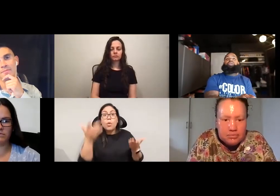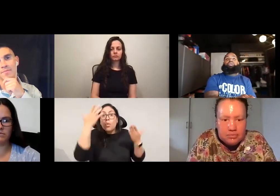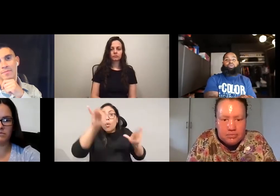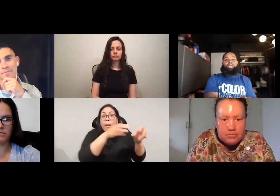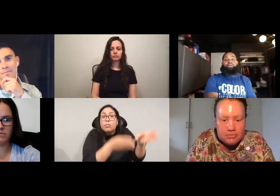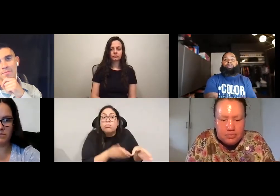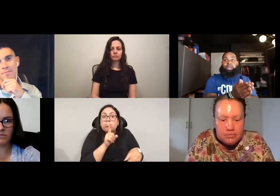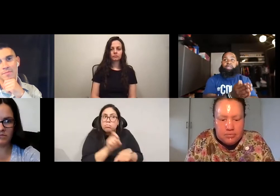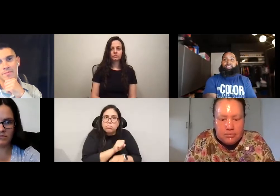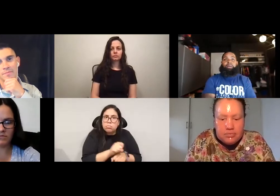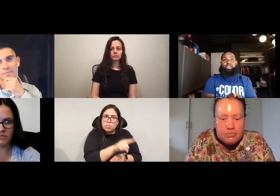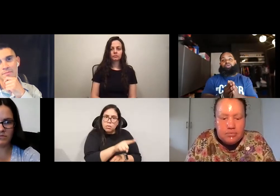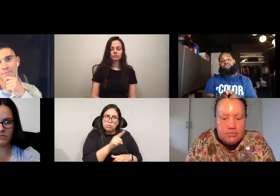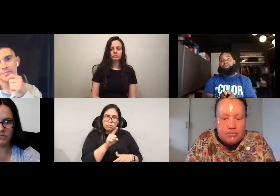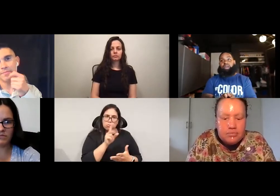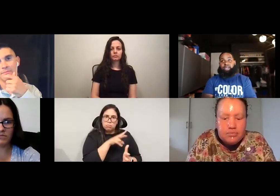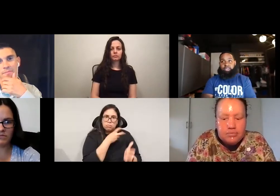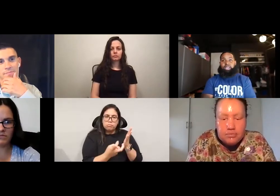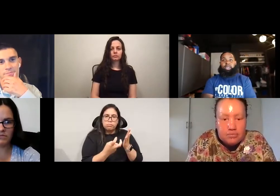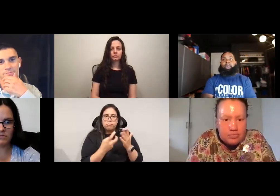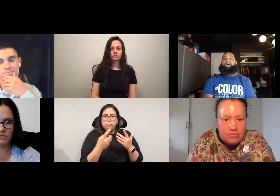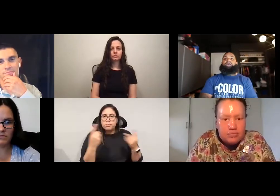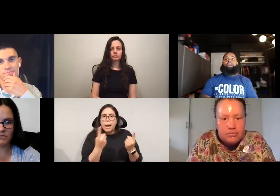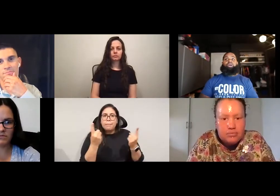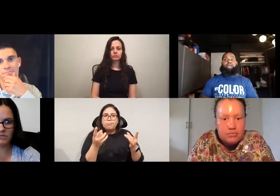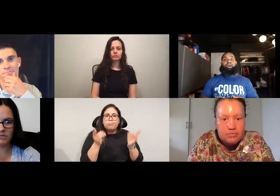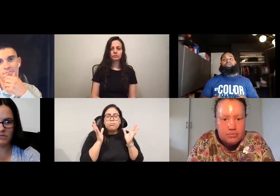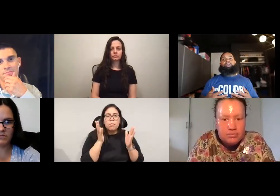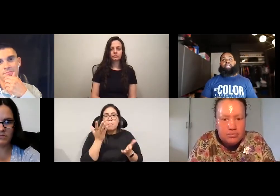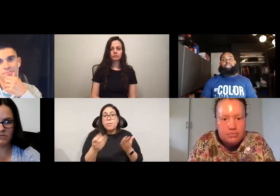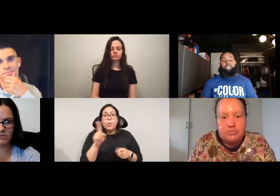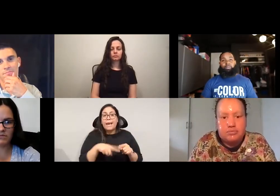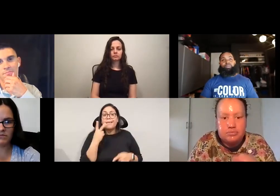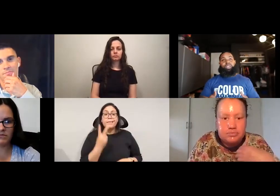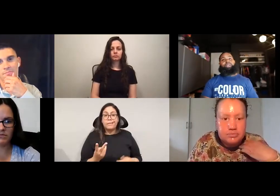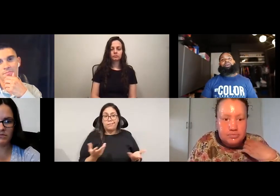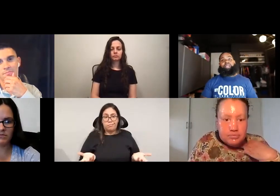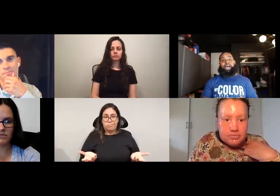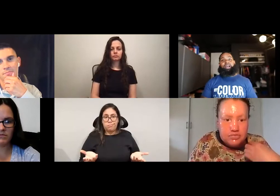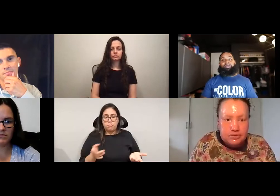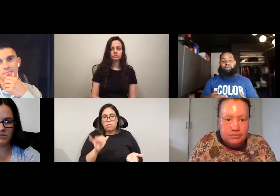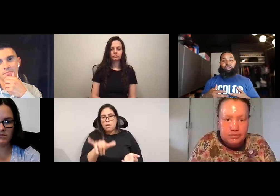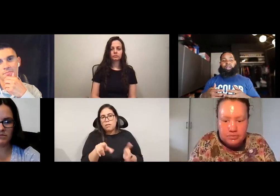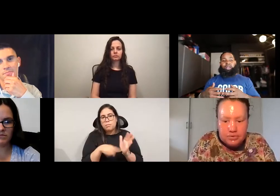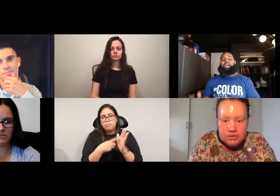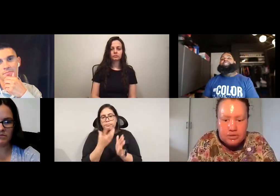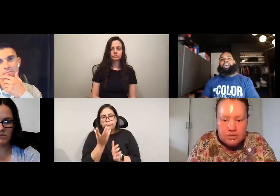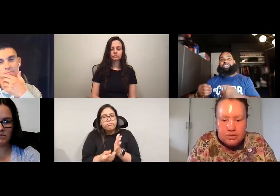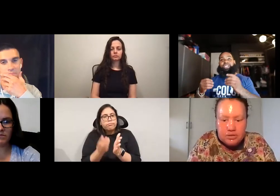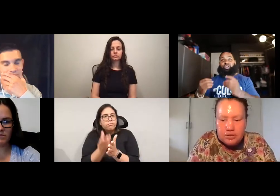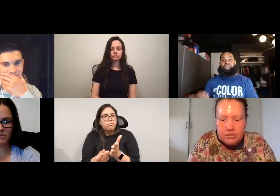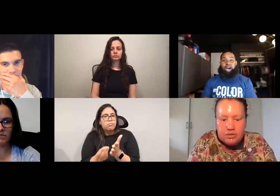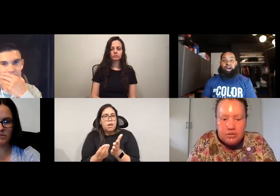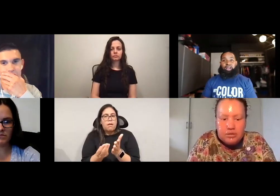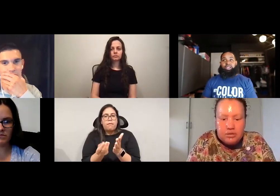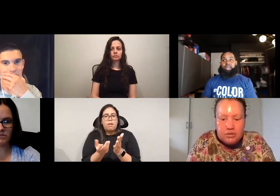really be going through something, but it's something that you visually can't see. And those are things that sometimes lack of